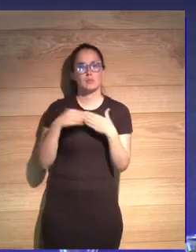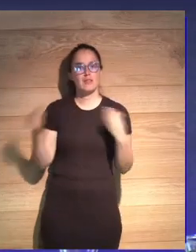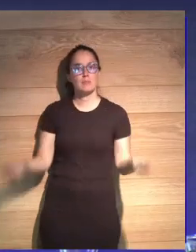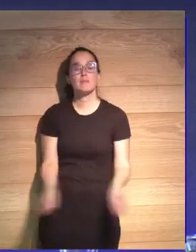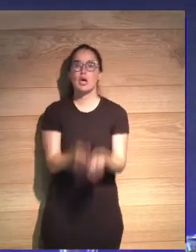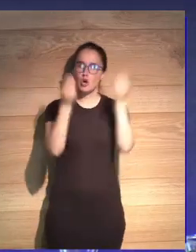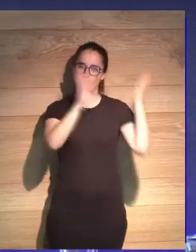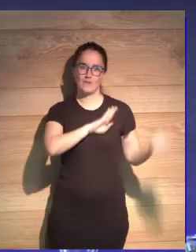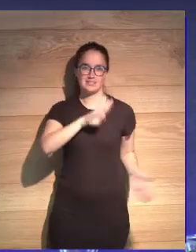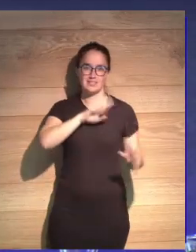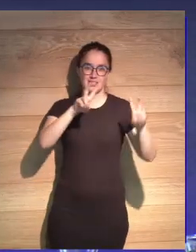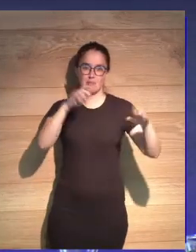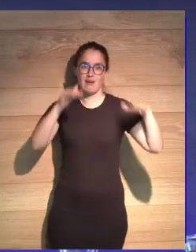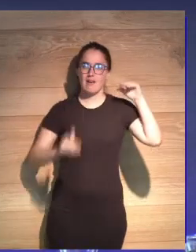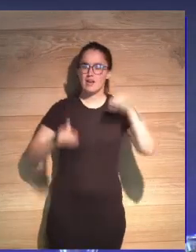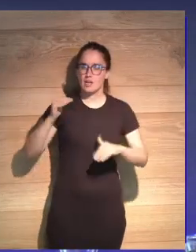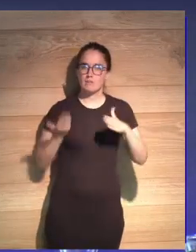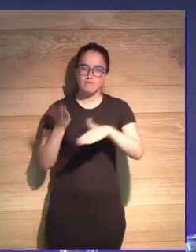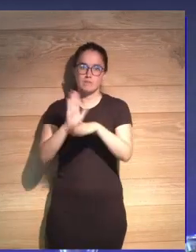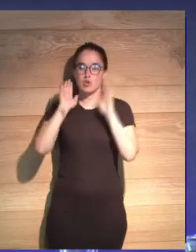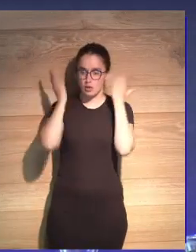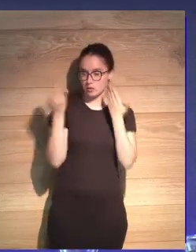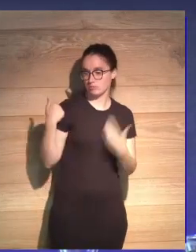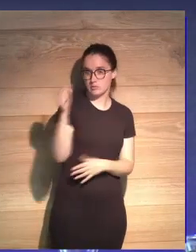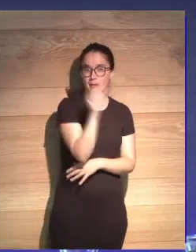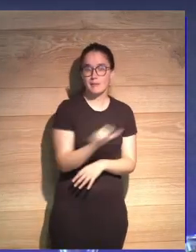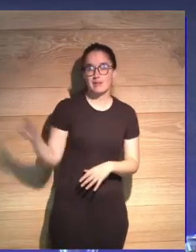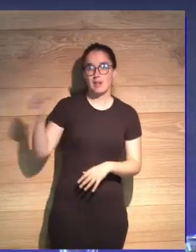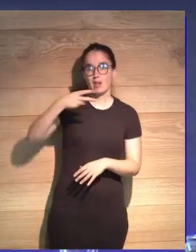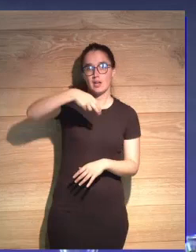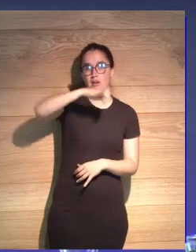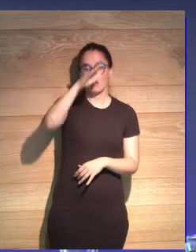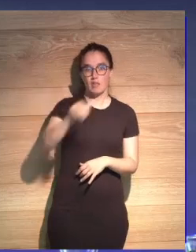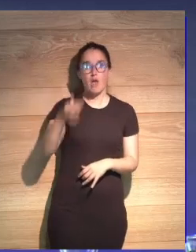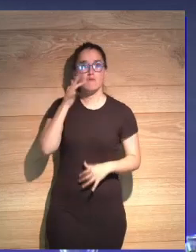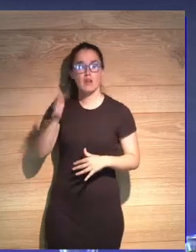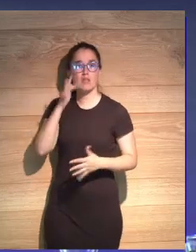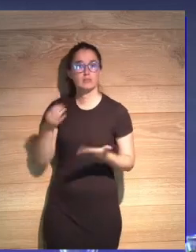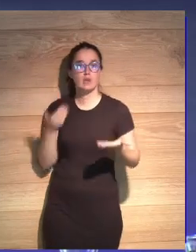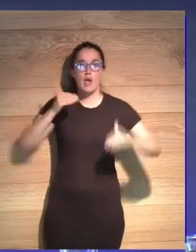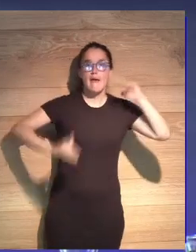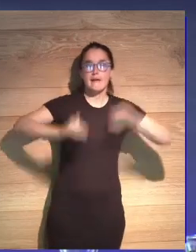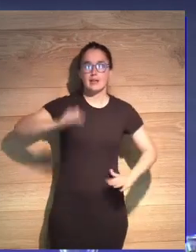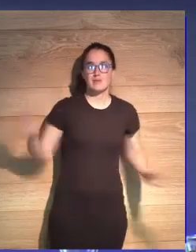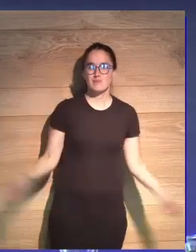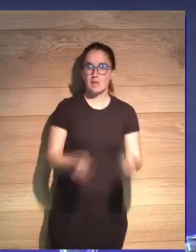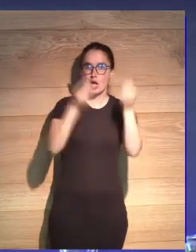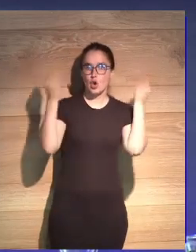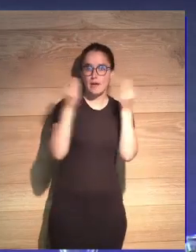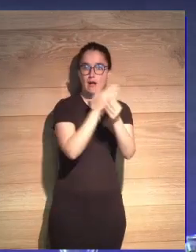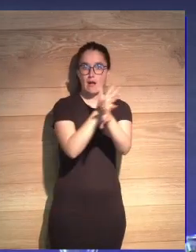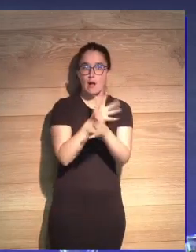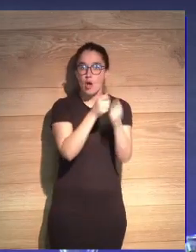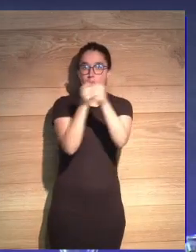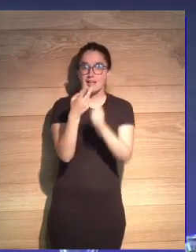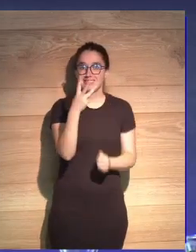3D experience with a 3D headset, and we have gotten with some applications some improvements in